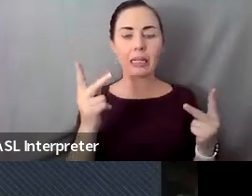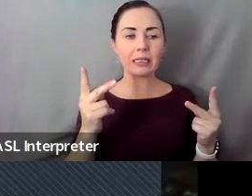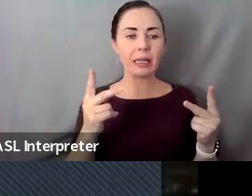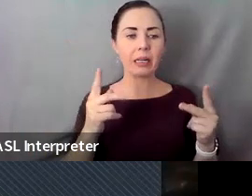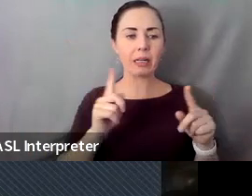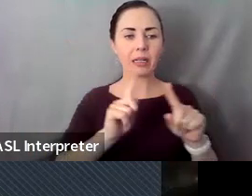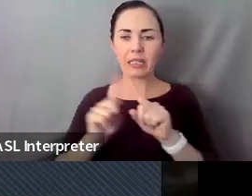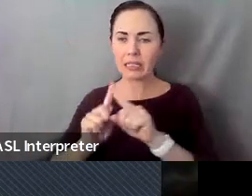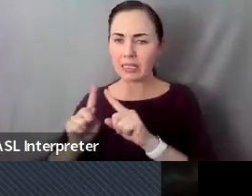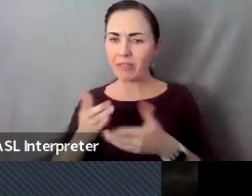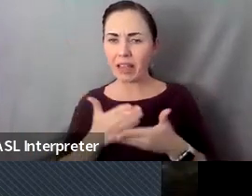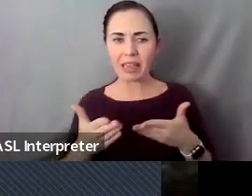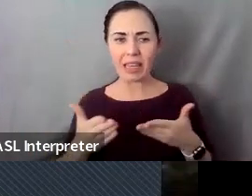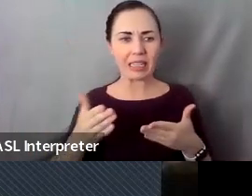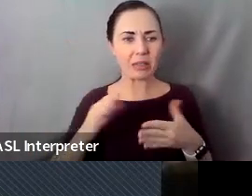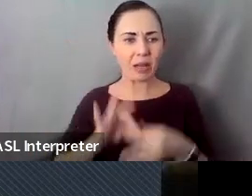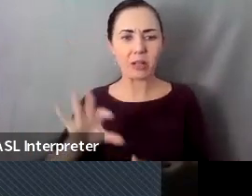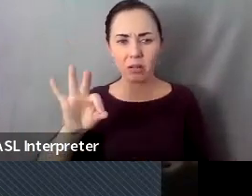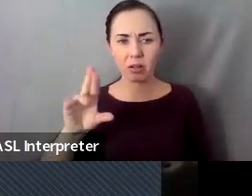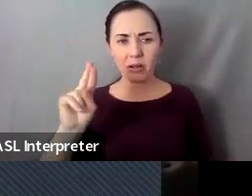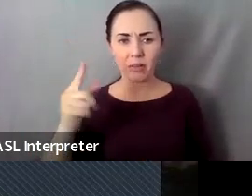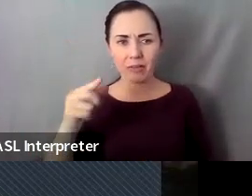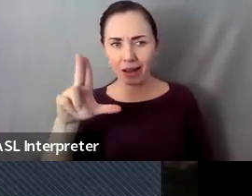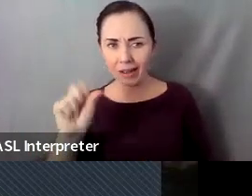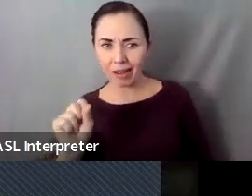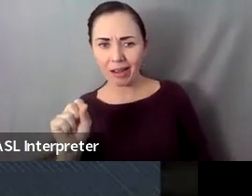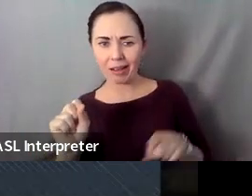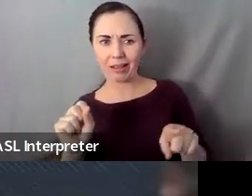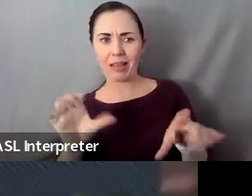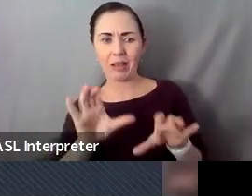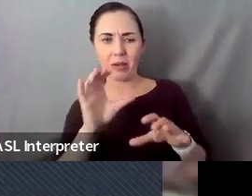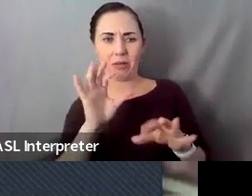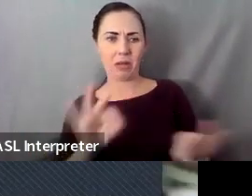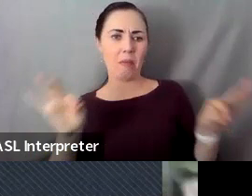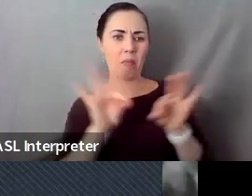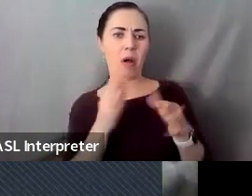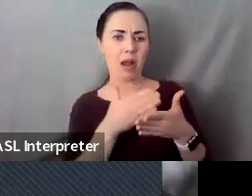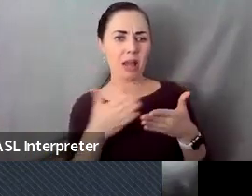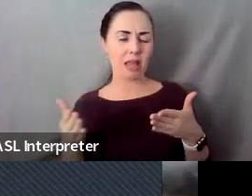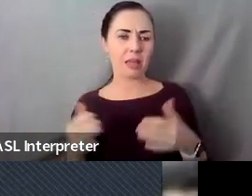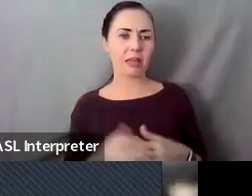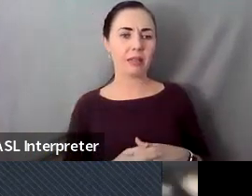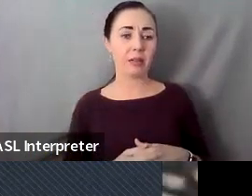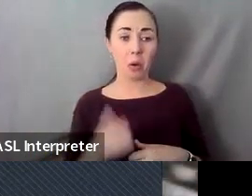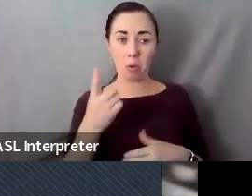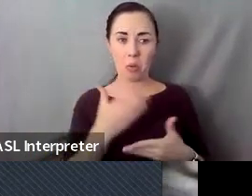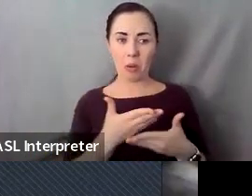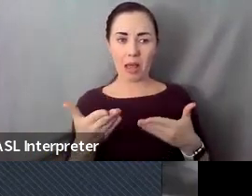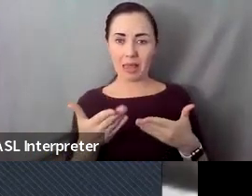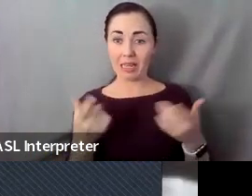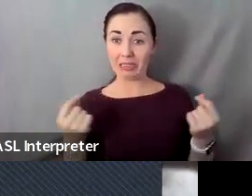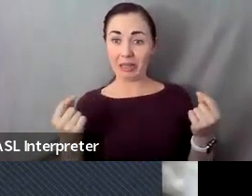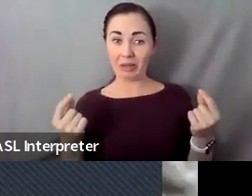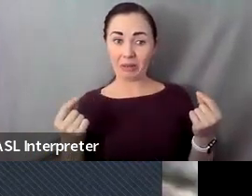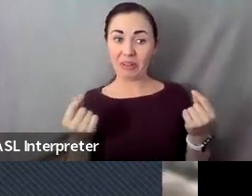do. And they do a lot of really important things. And one of the important things that they do is to feed